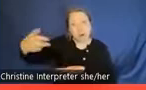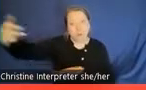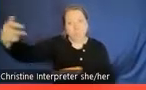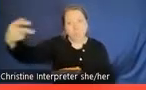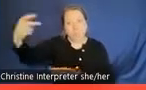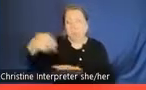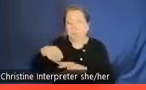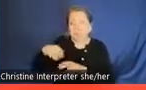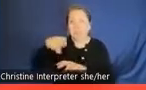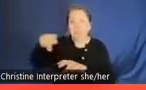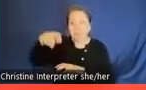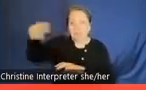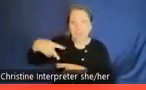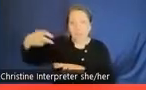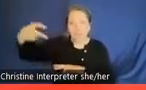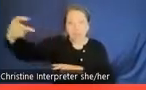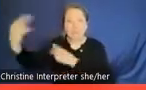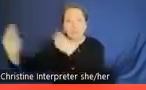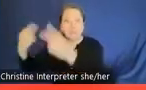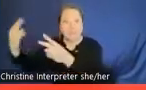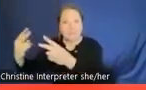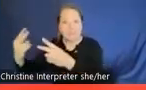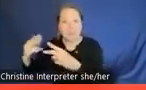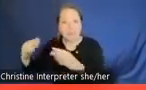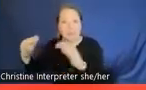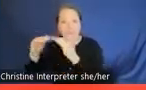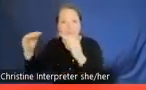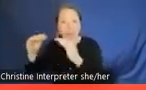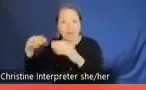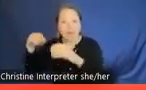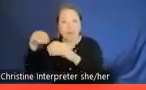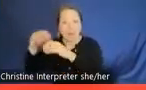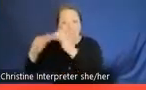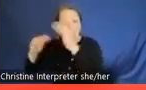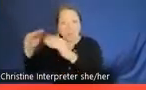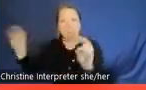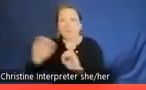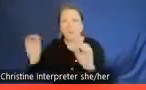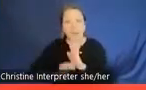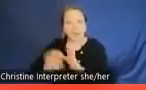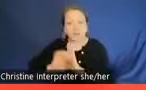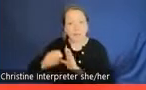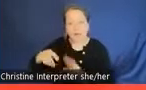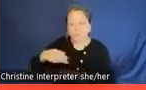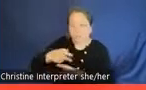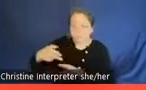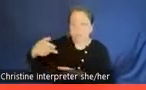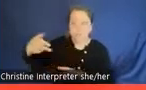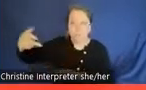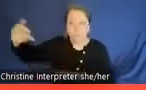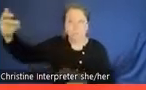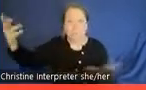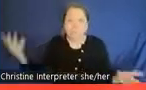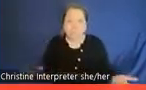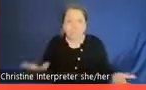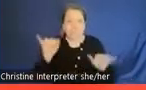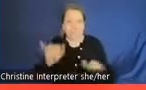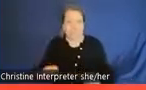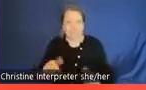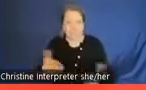top floor apartment in a building without an elevator. It was what was available for what the peer could